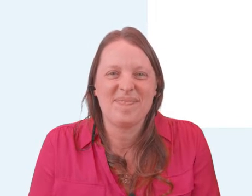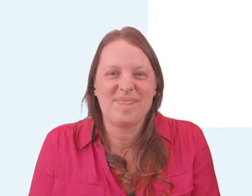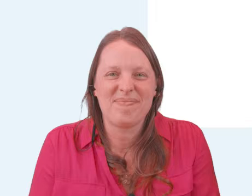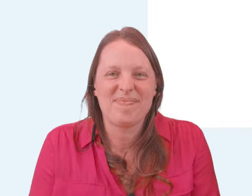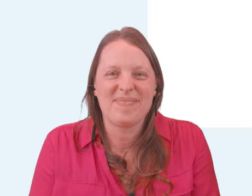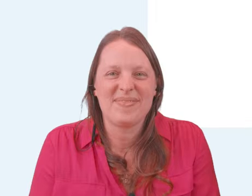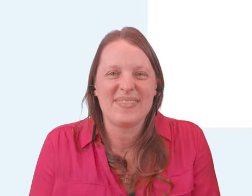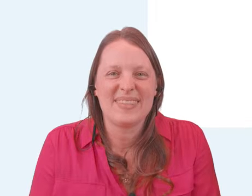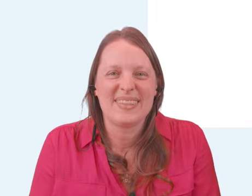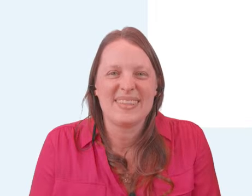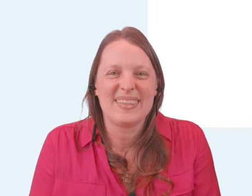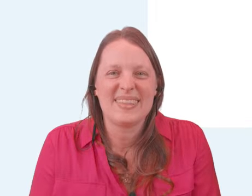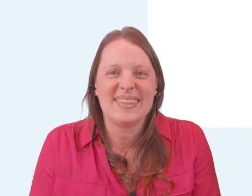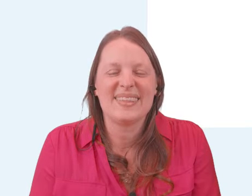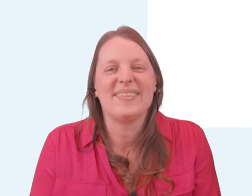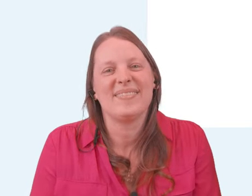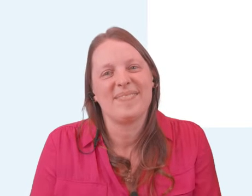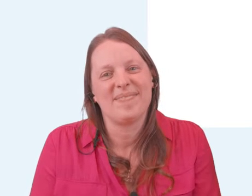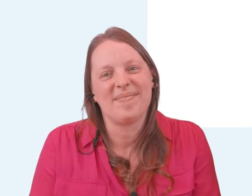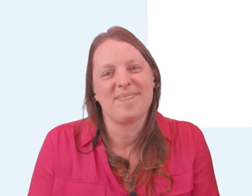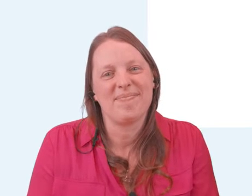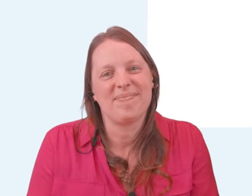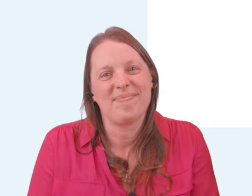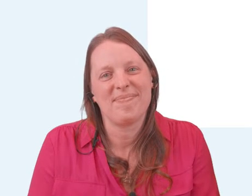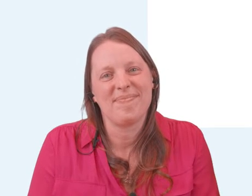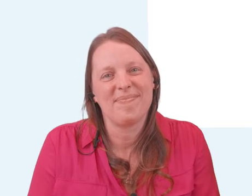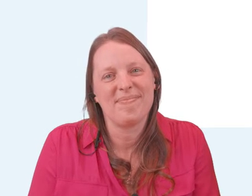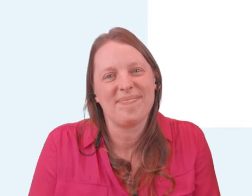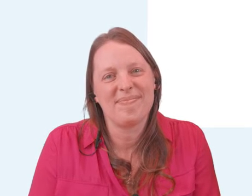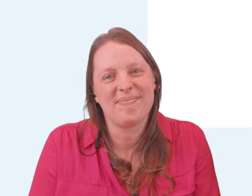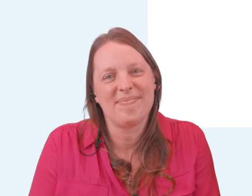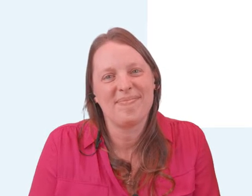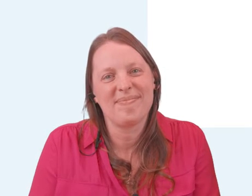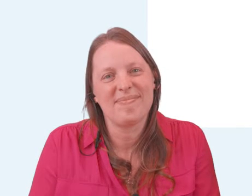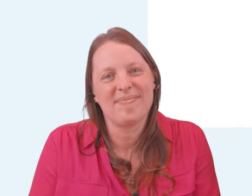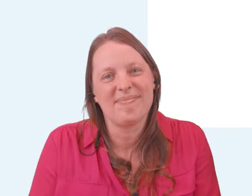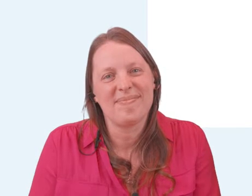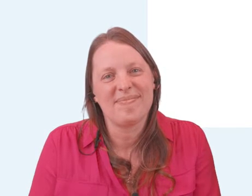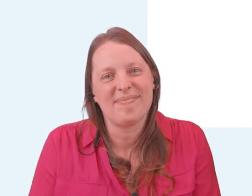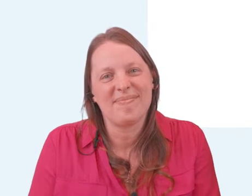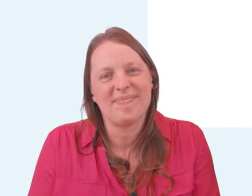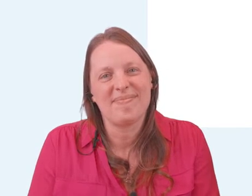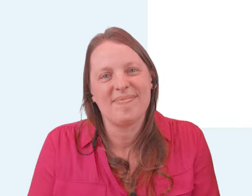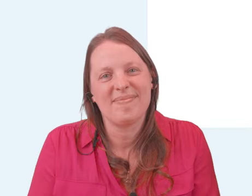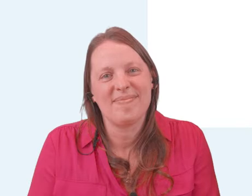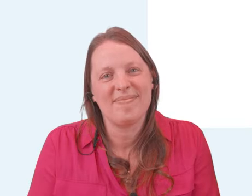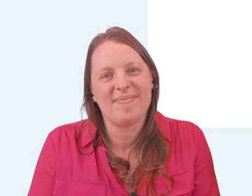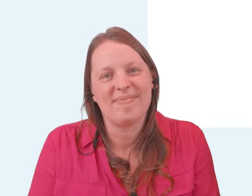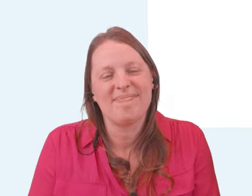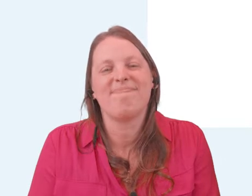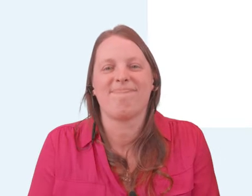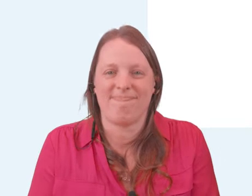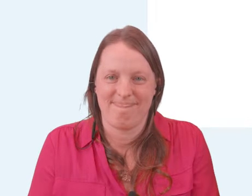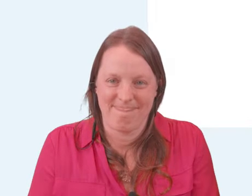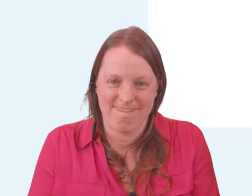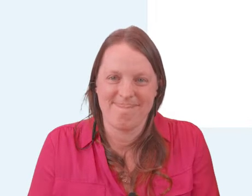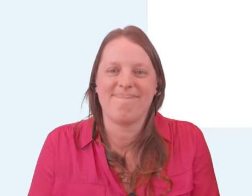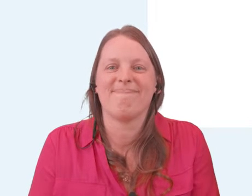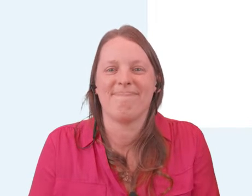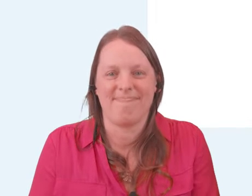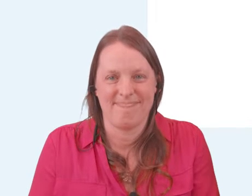the velocity storage mechanism. So the duration of the nystagmus is so